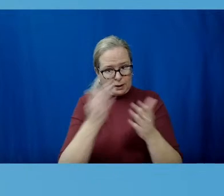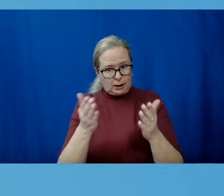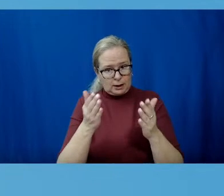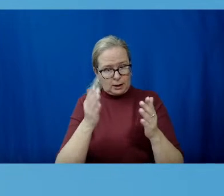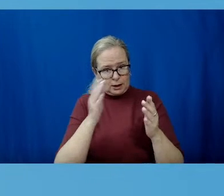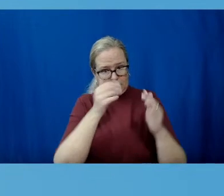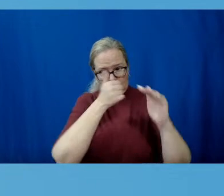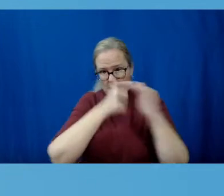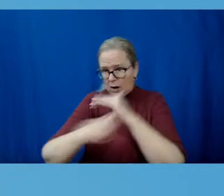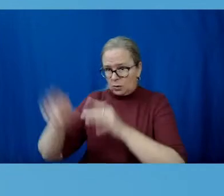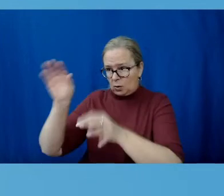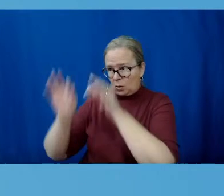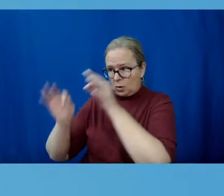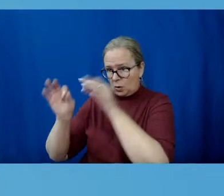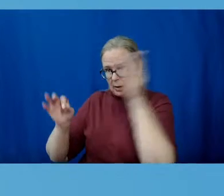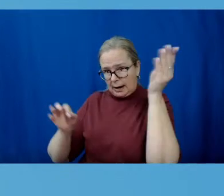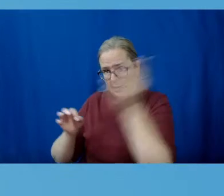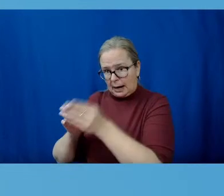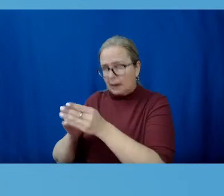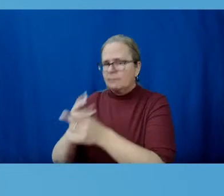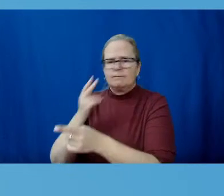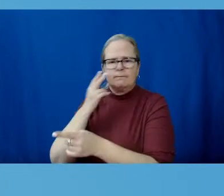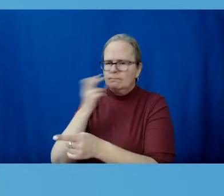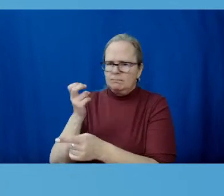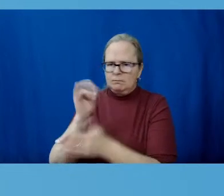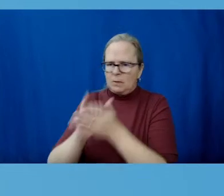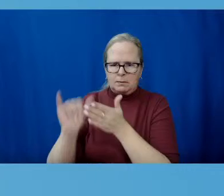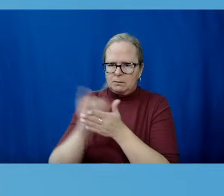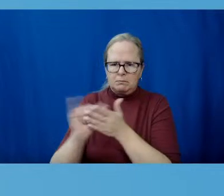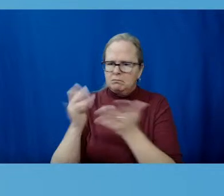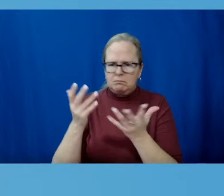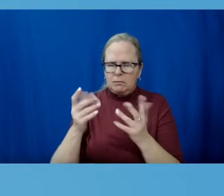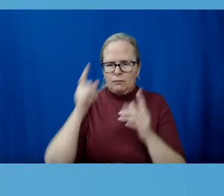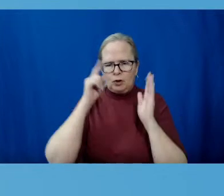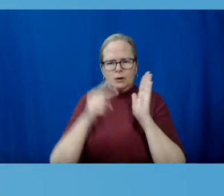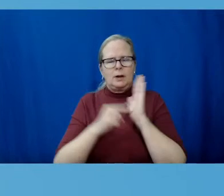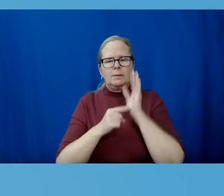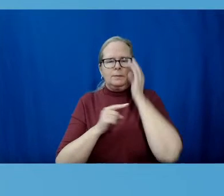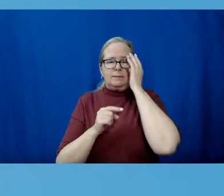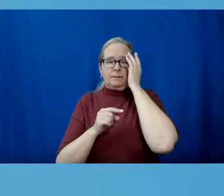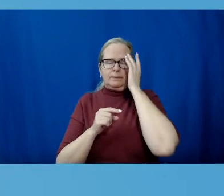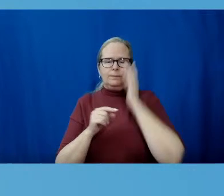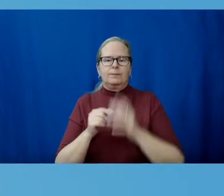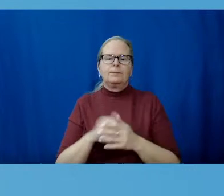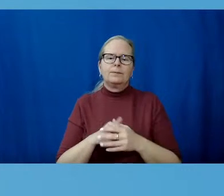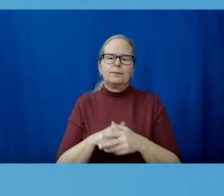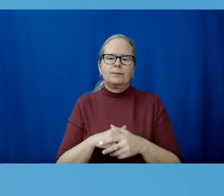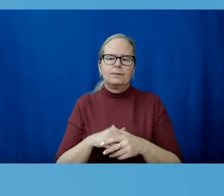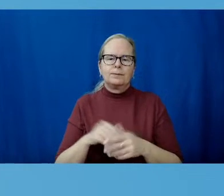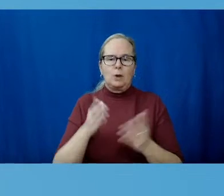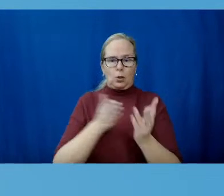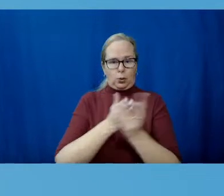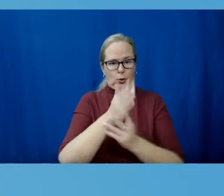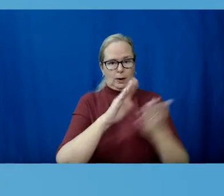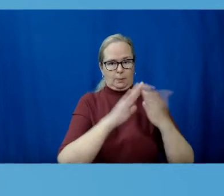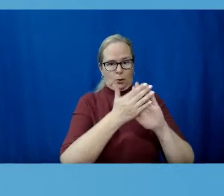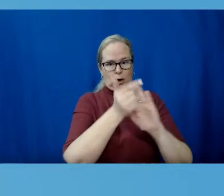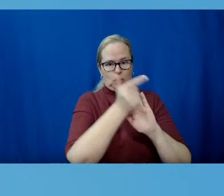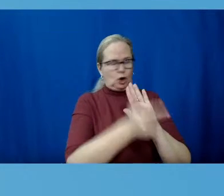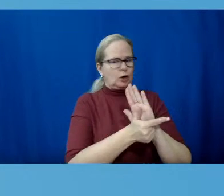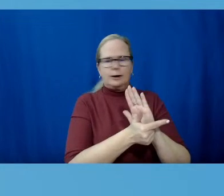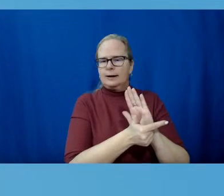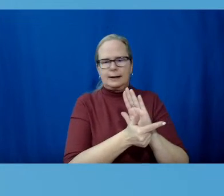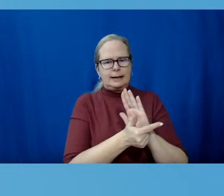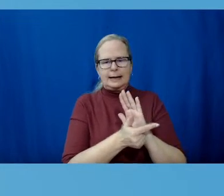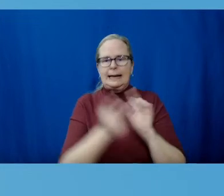law, you couldn't sue some municipalities for negligent actions,